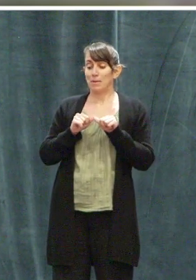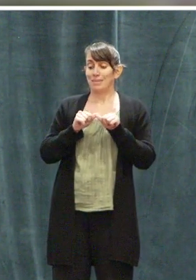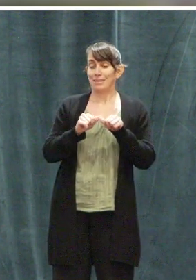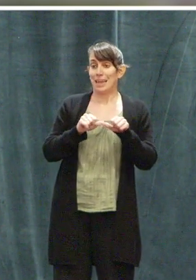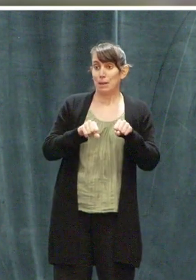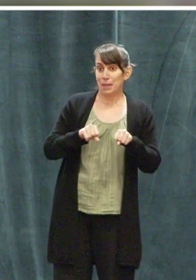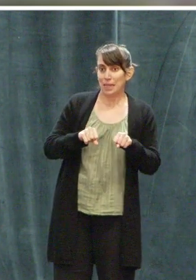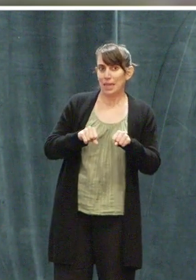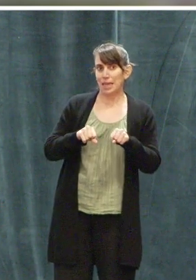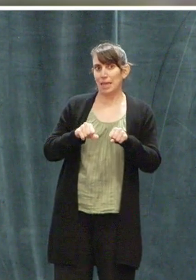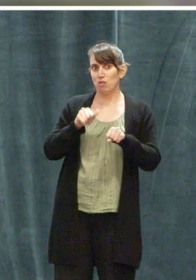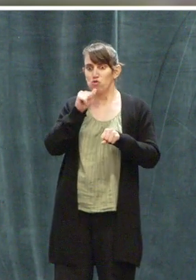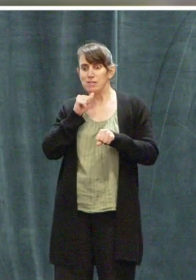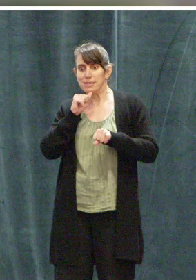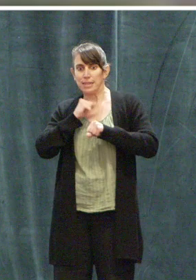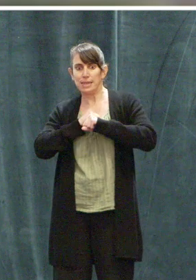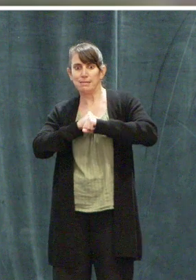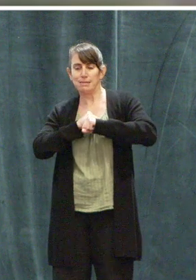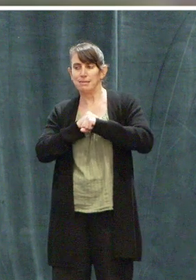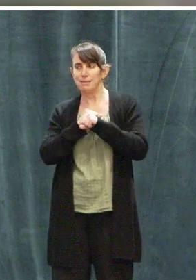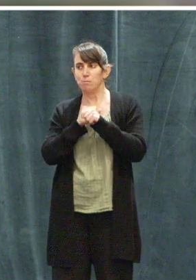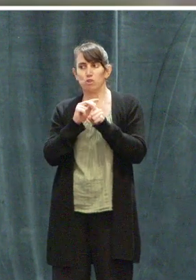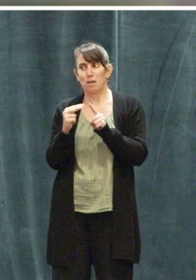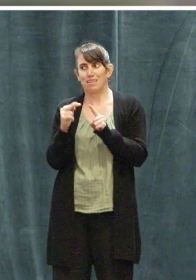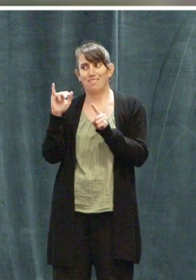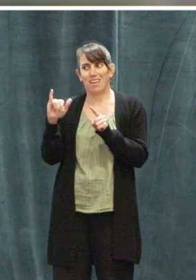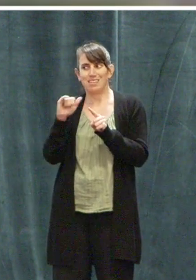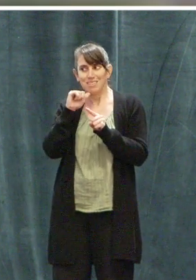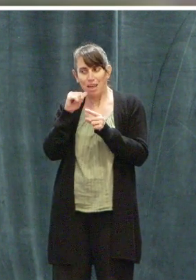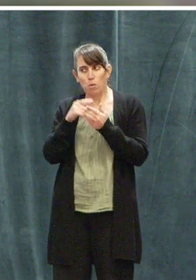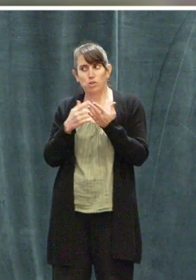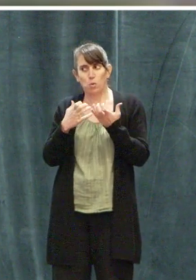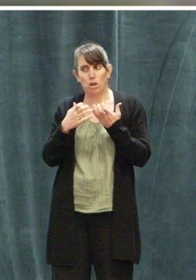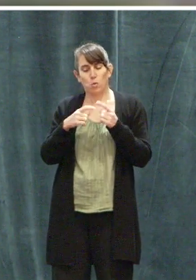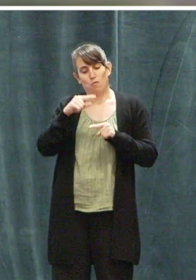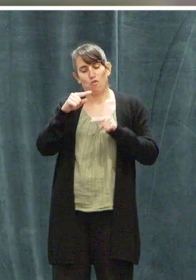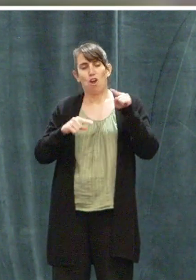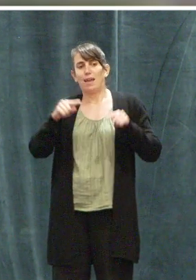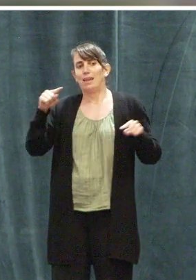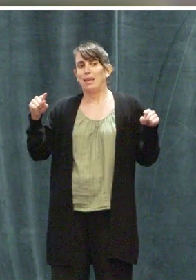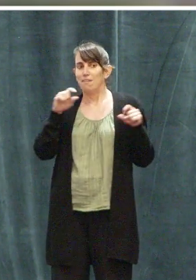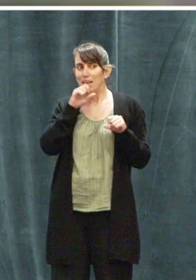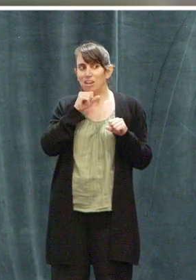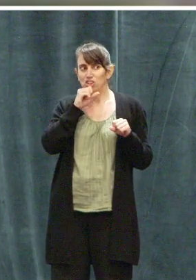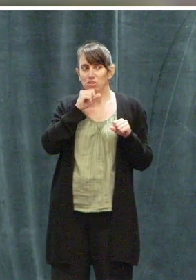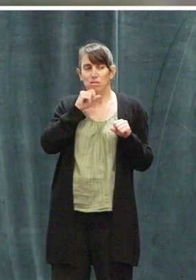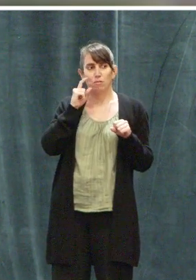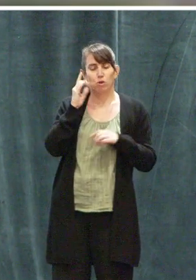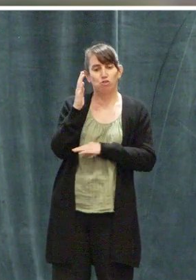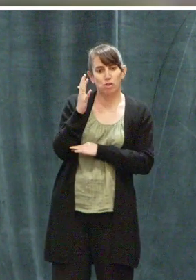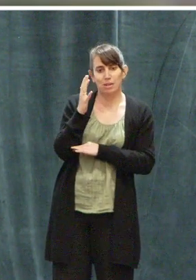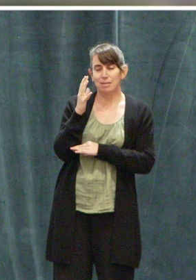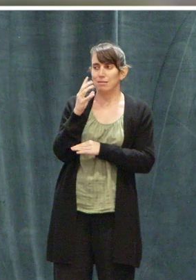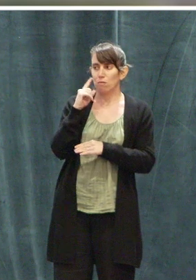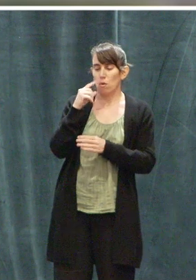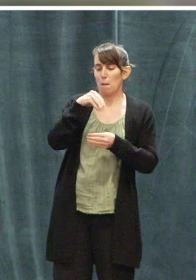sustainability, resilience, biodiversity perspective, that's not what you want. You want a variety of ages for trees, for planting in